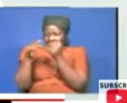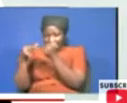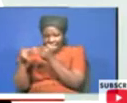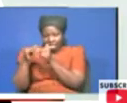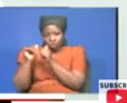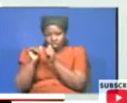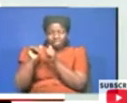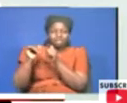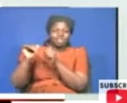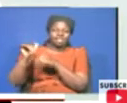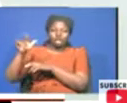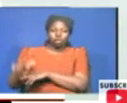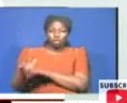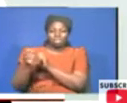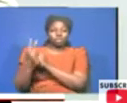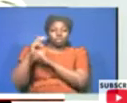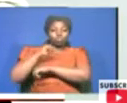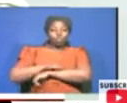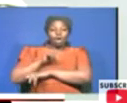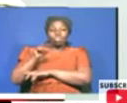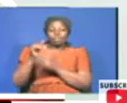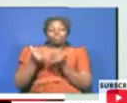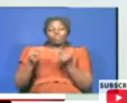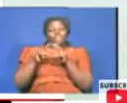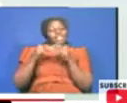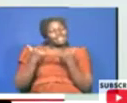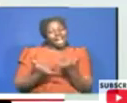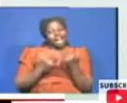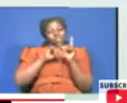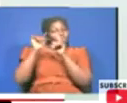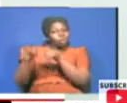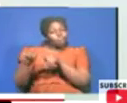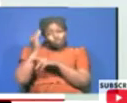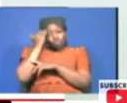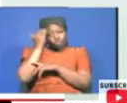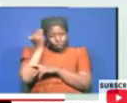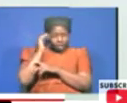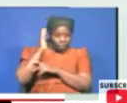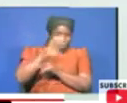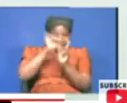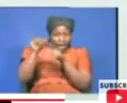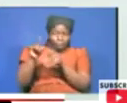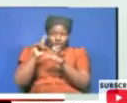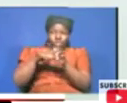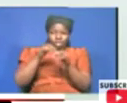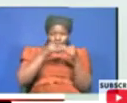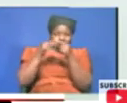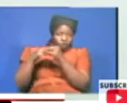junior secondary, these children are too young to come to now. You know, they will come and join the 844, those who are still there.